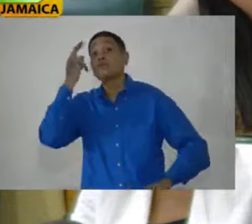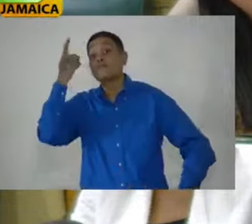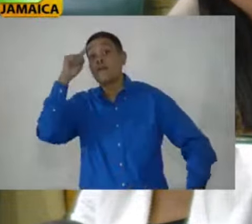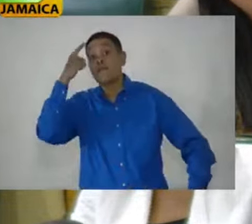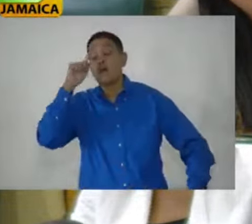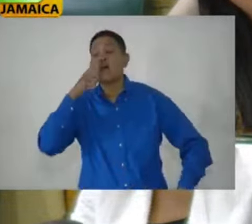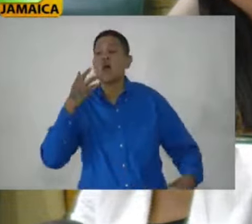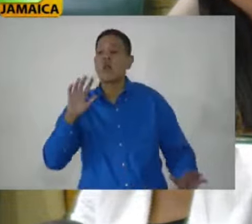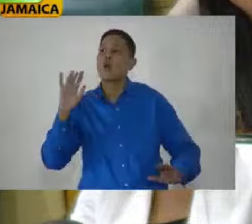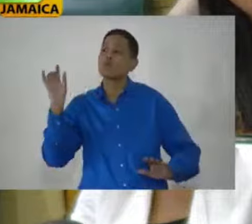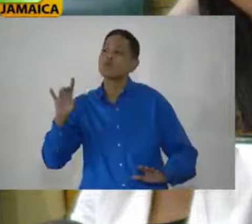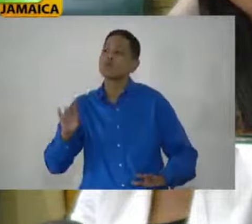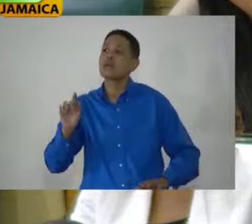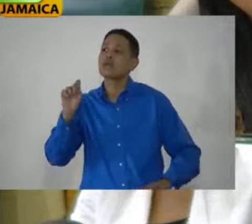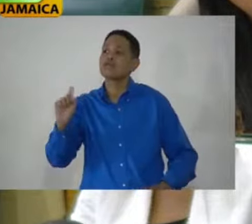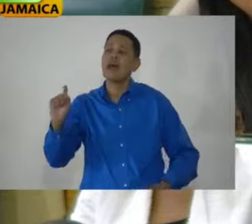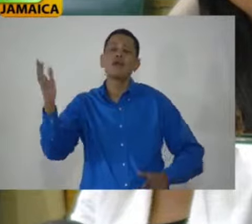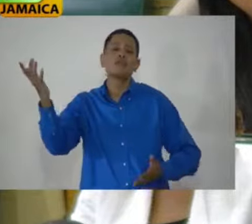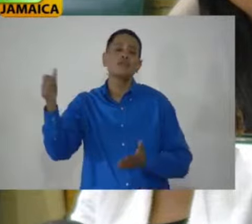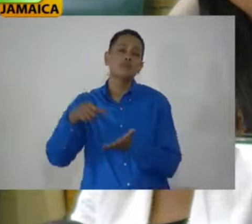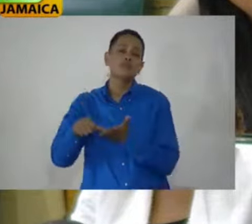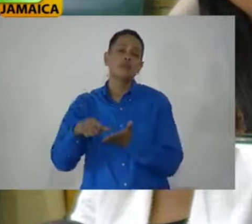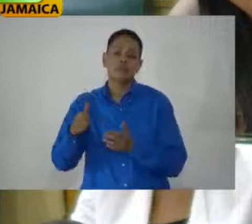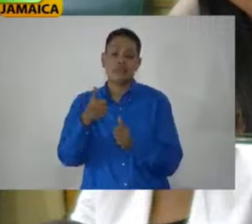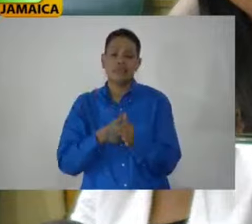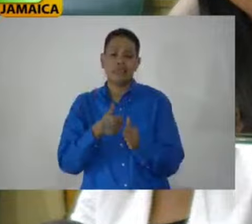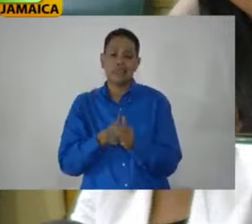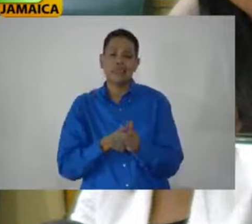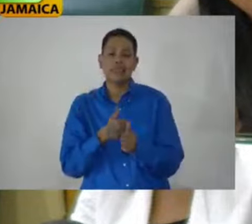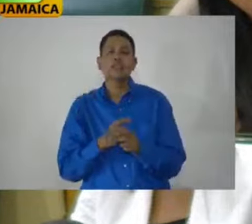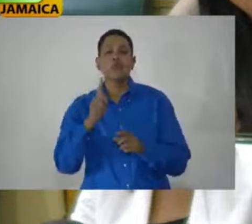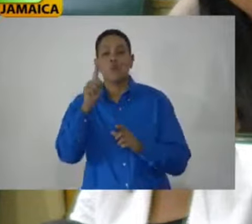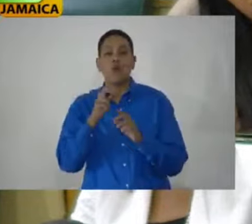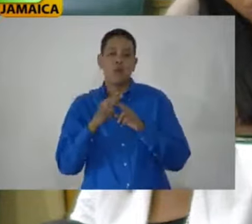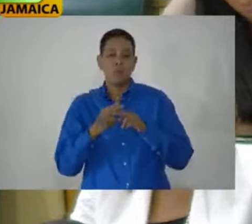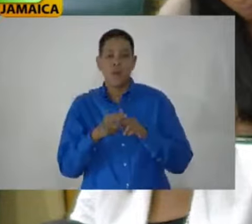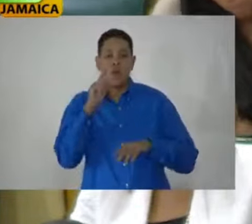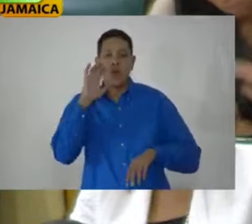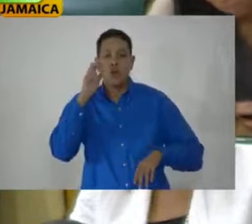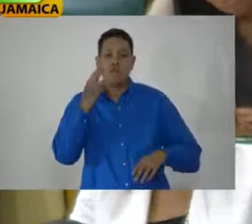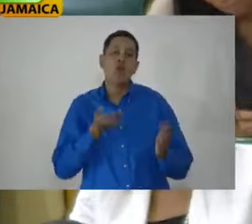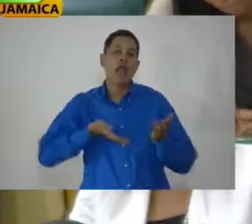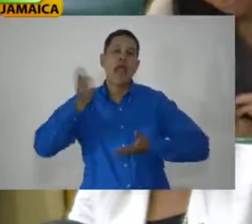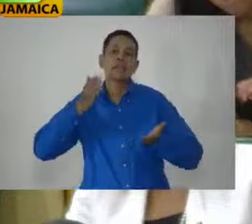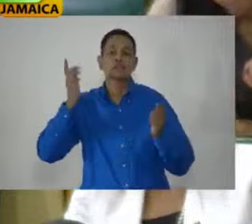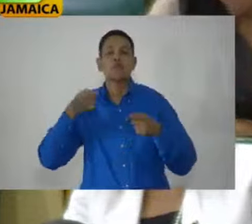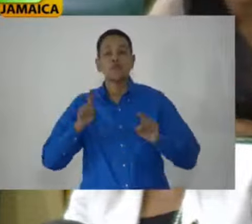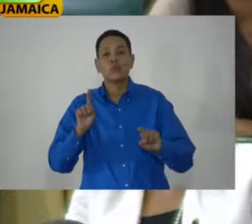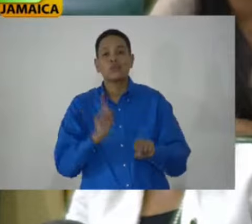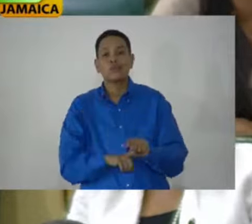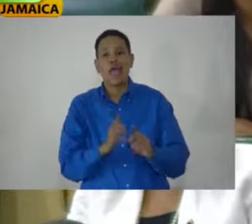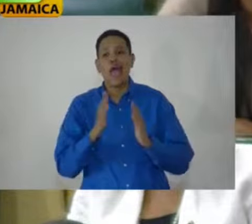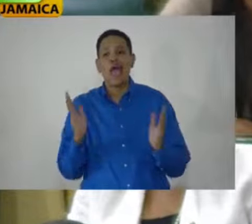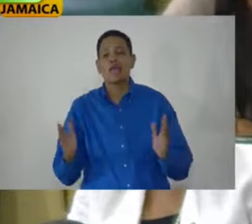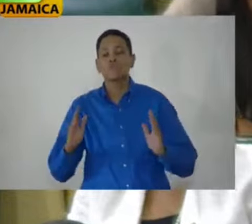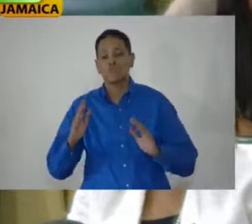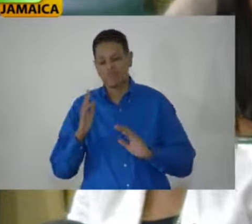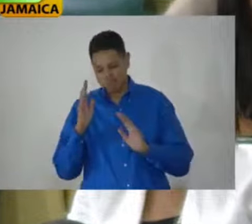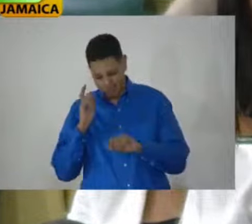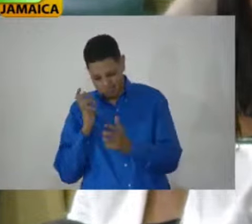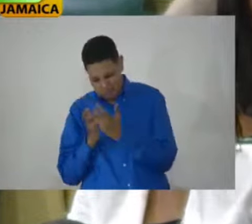facilitate the imposition of a levy to be paid on each pound of conch exported during each conch season pursuant to